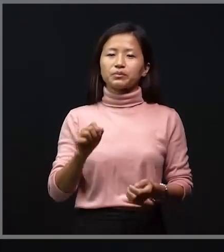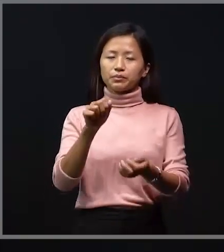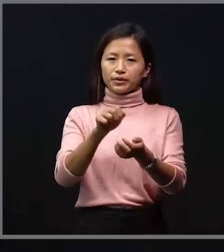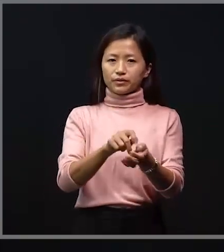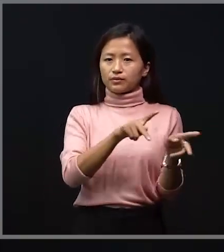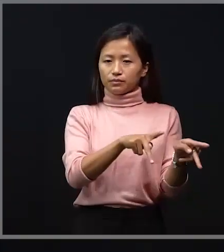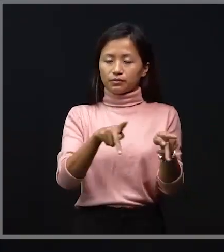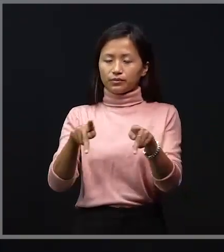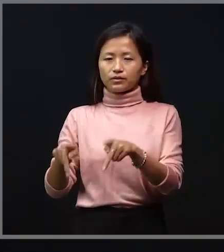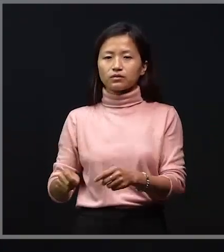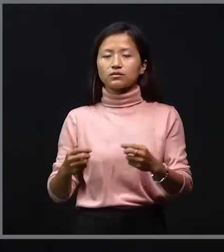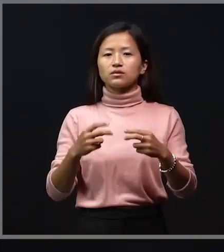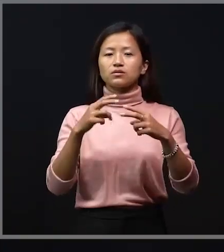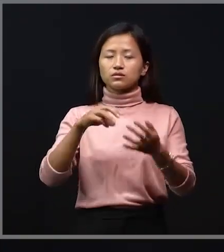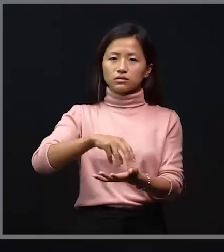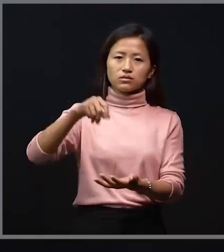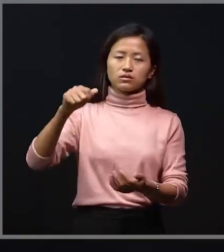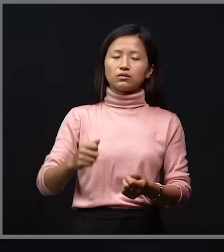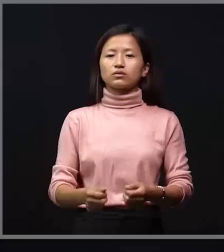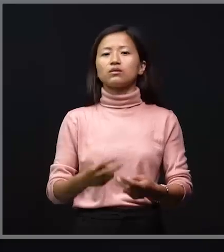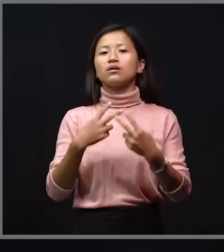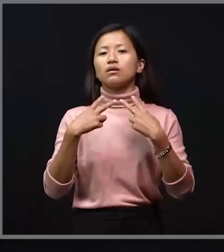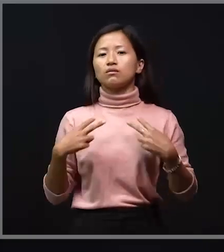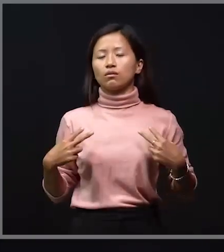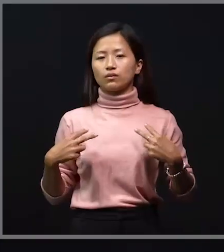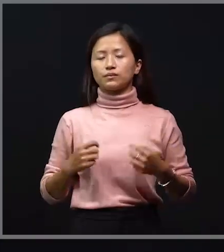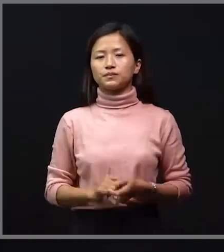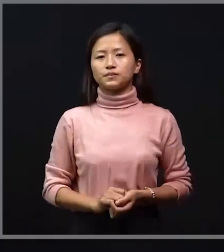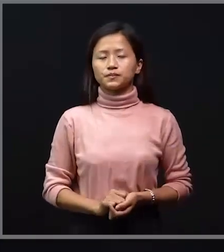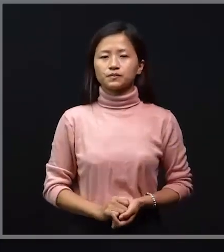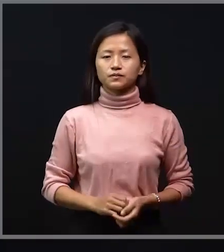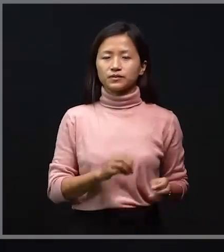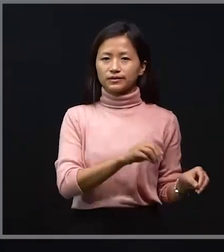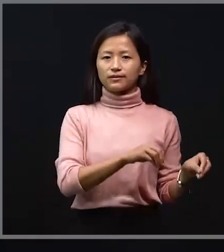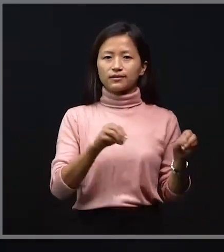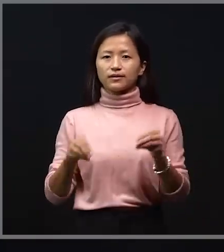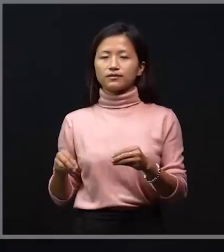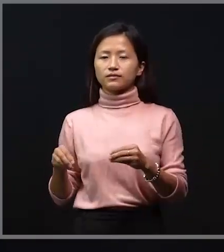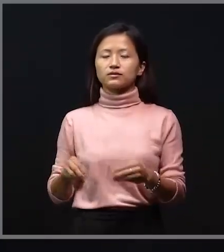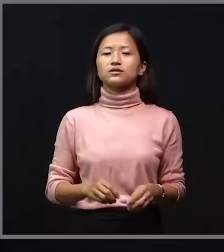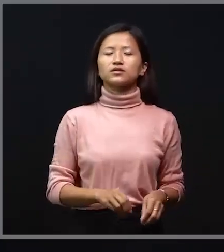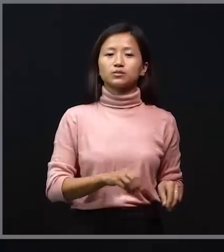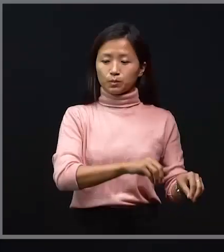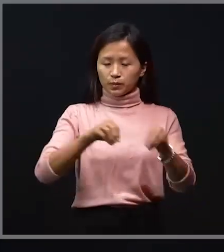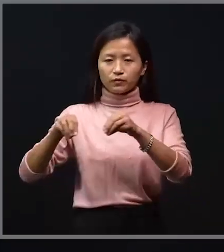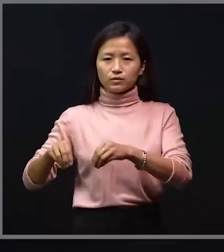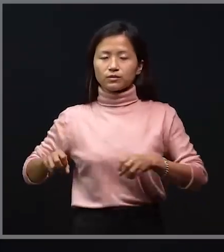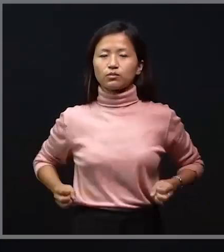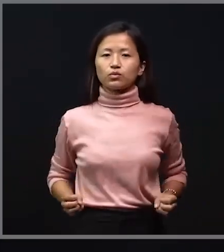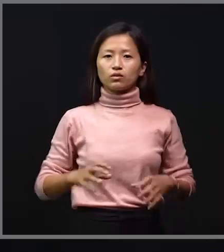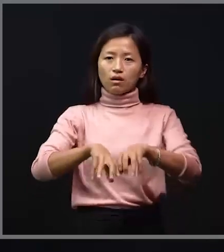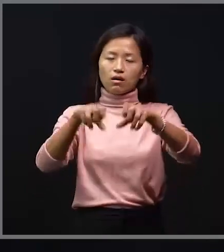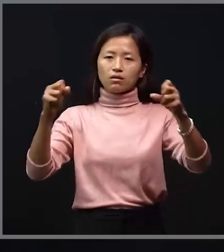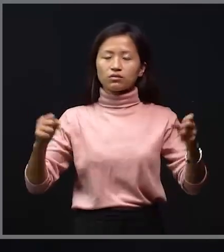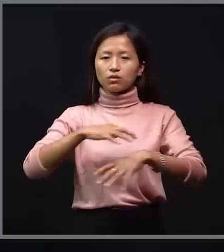just to defy the salt law. Okay, and with this, again, this movement broke out all over India. All